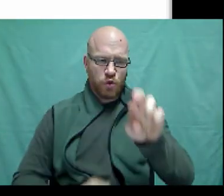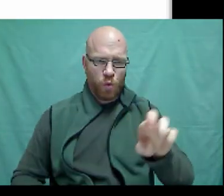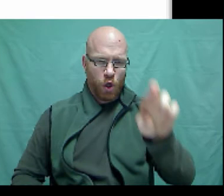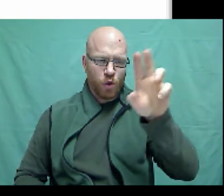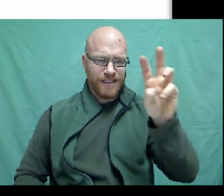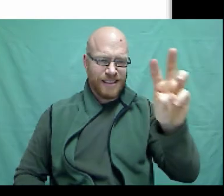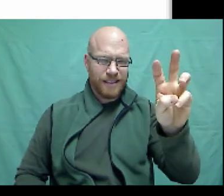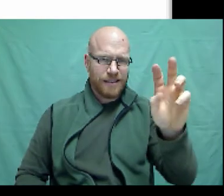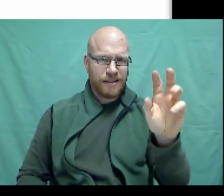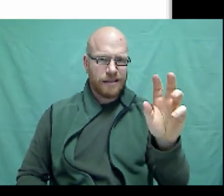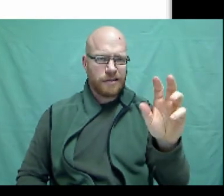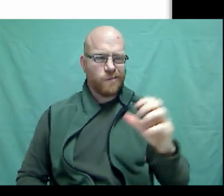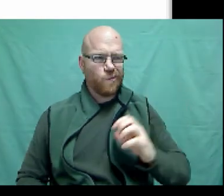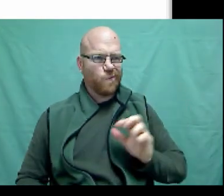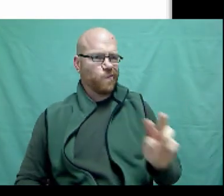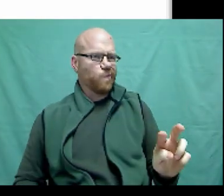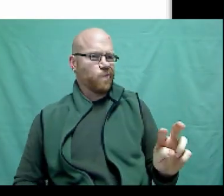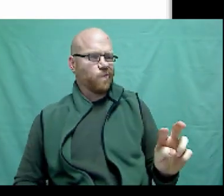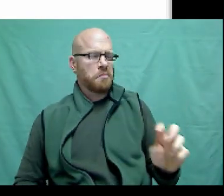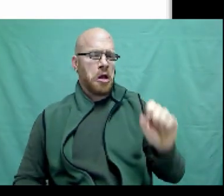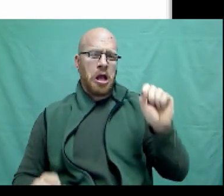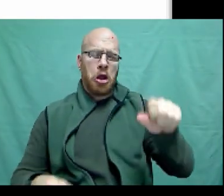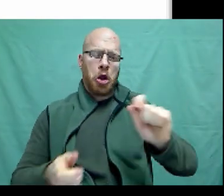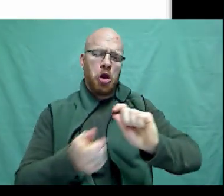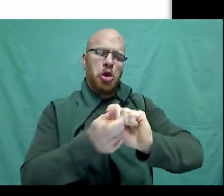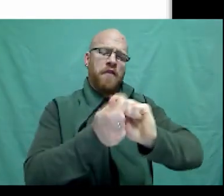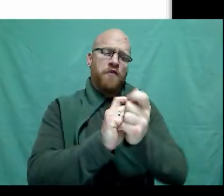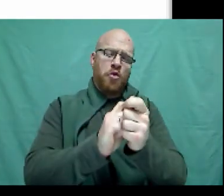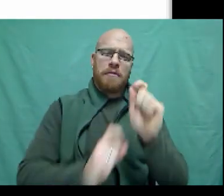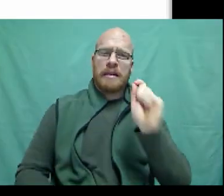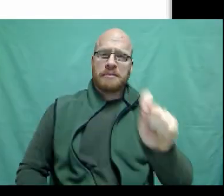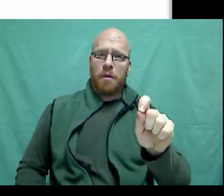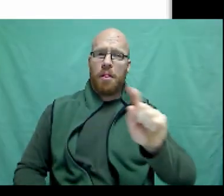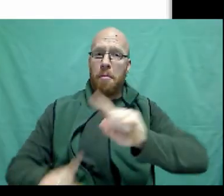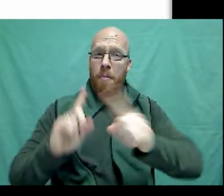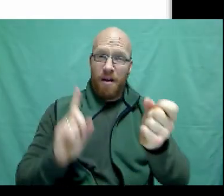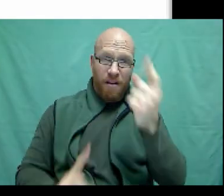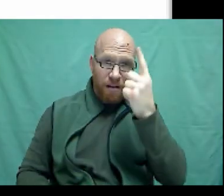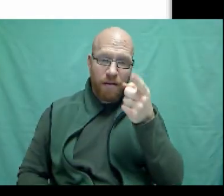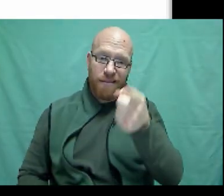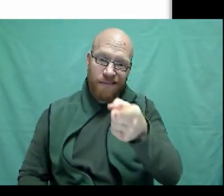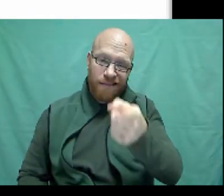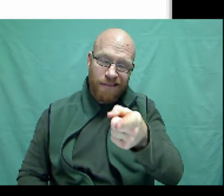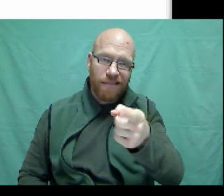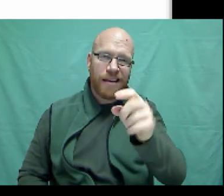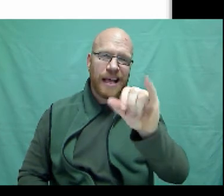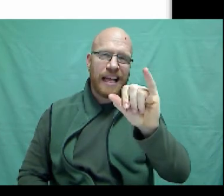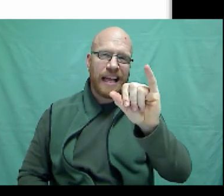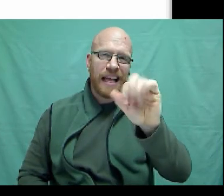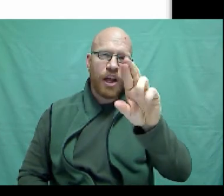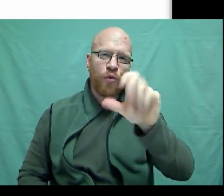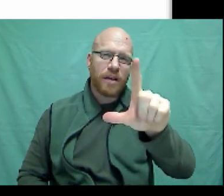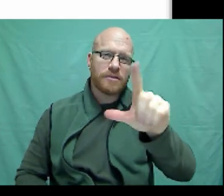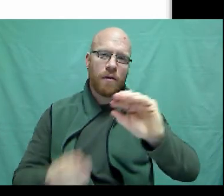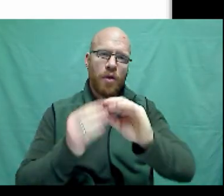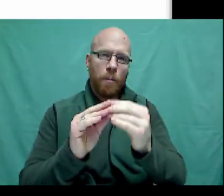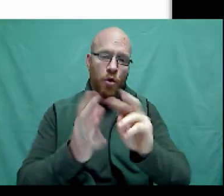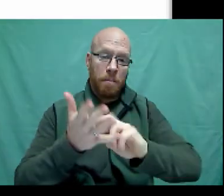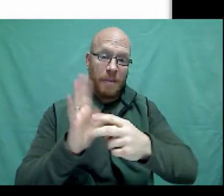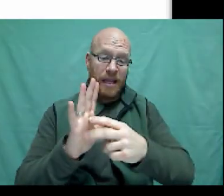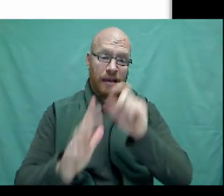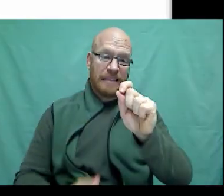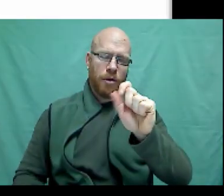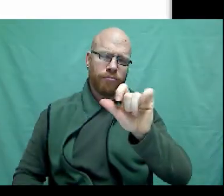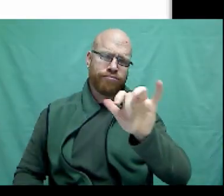1 equals plus and minus square root of 6. I could convert it to a decimal, but really this is